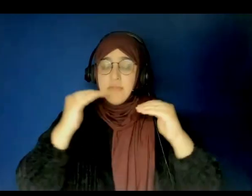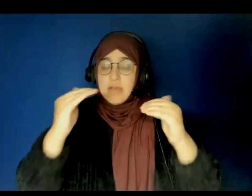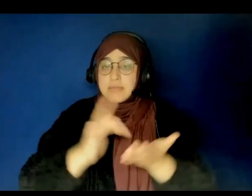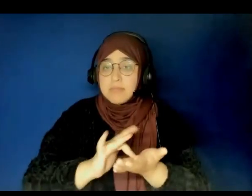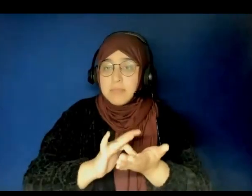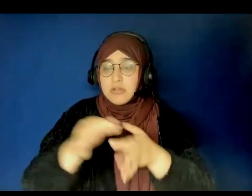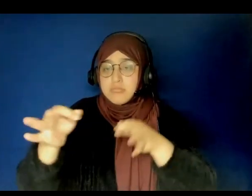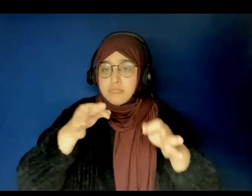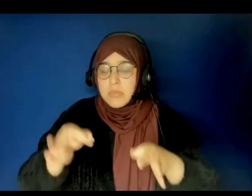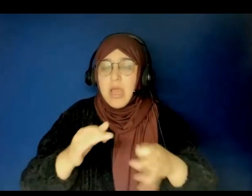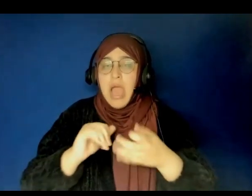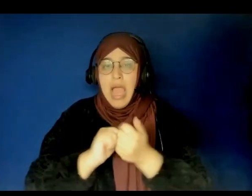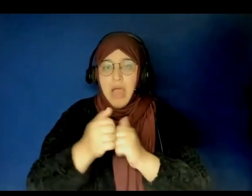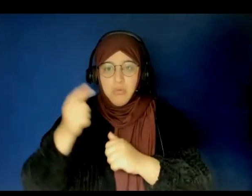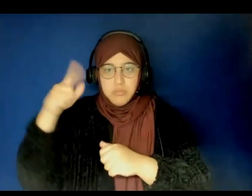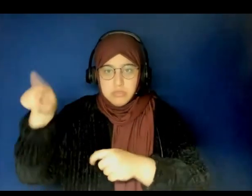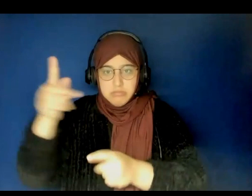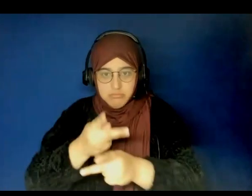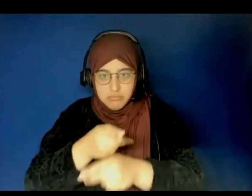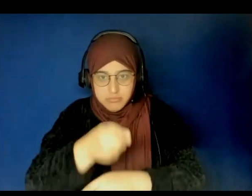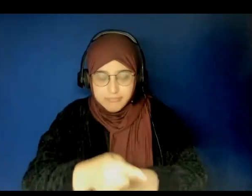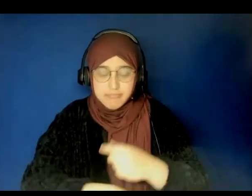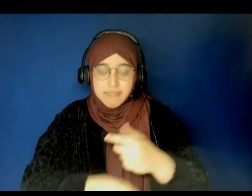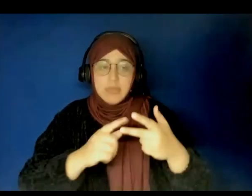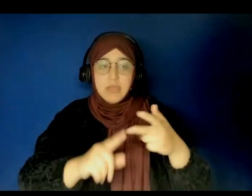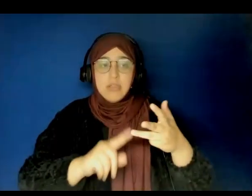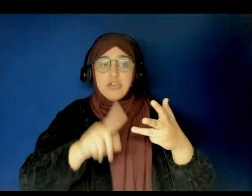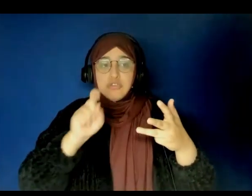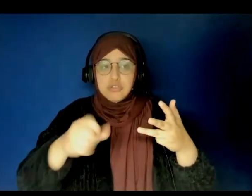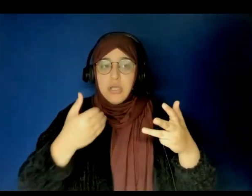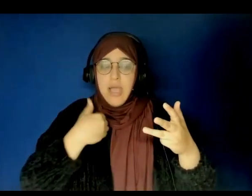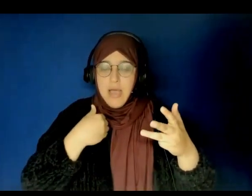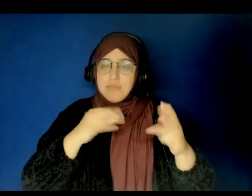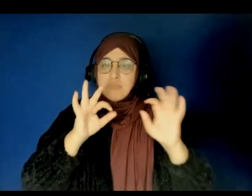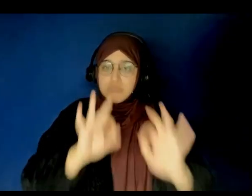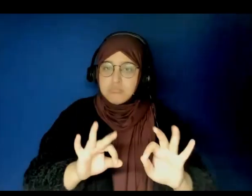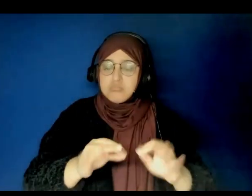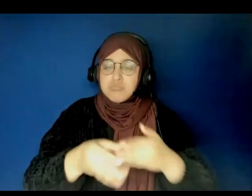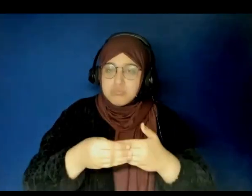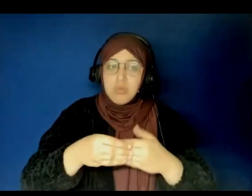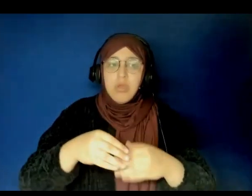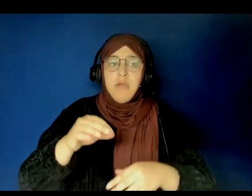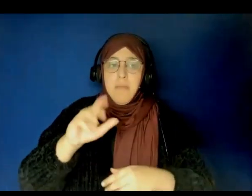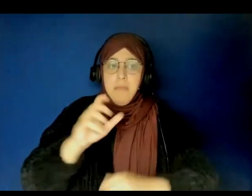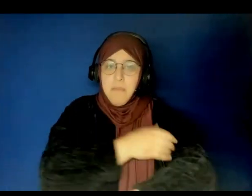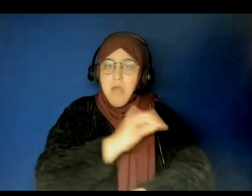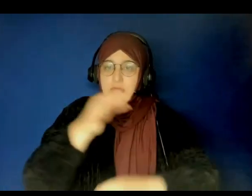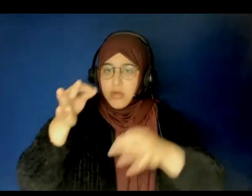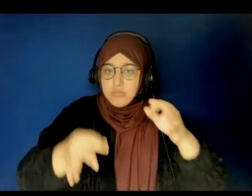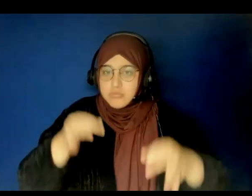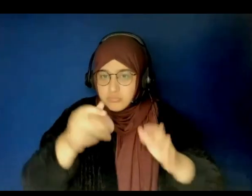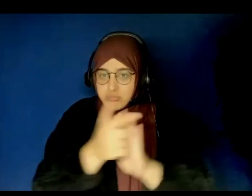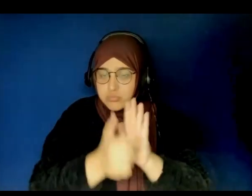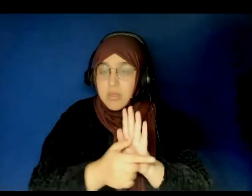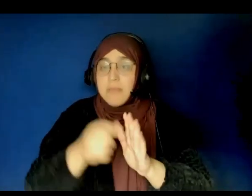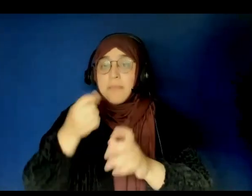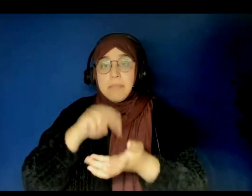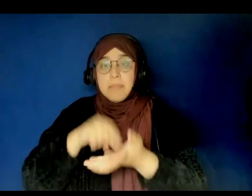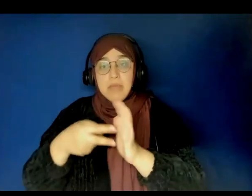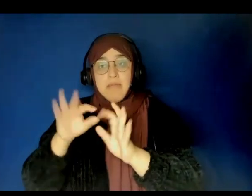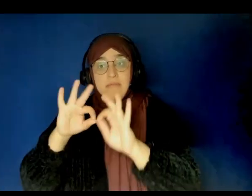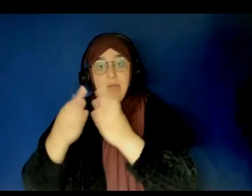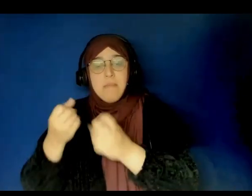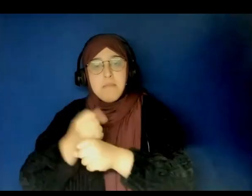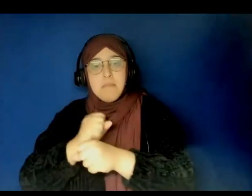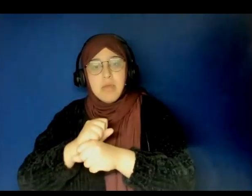for. You should have a durable power of attorney to empower family to make financial decisions when you can't. If